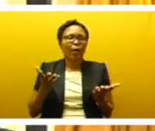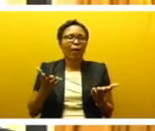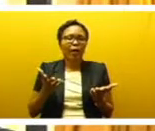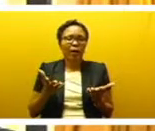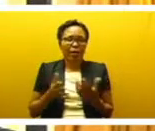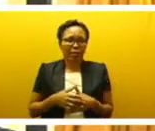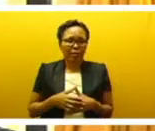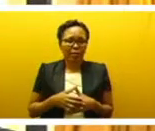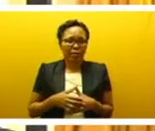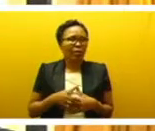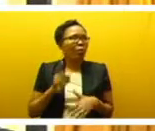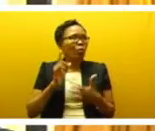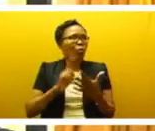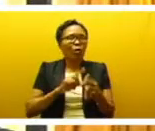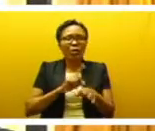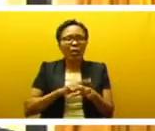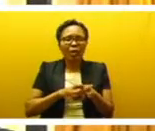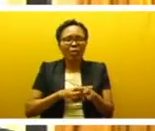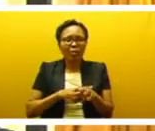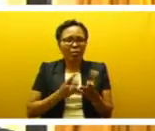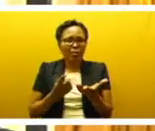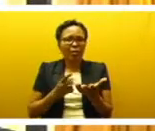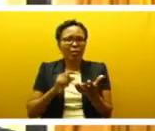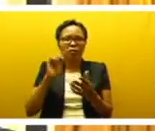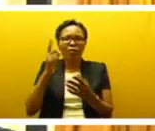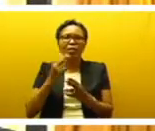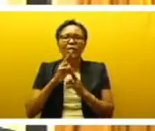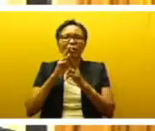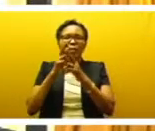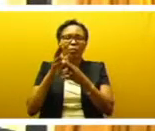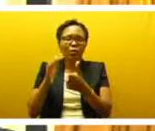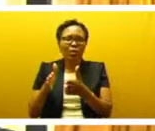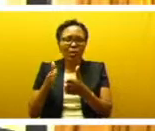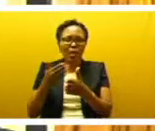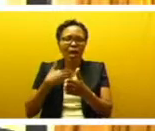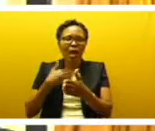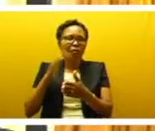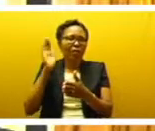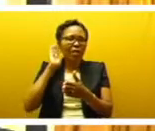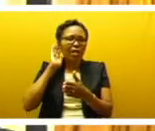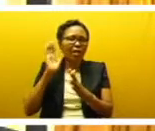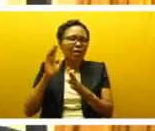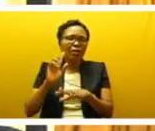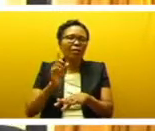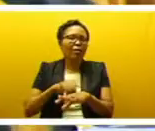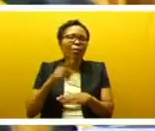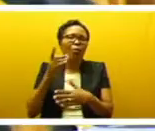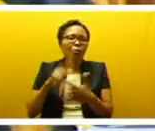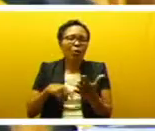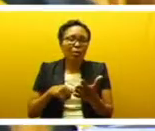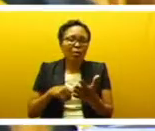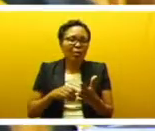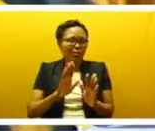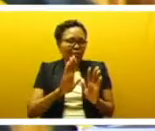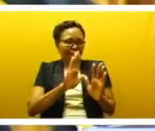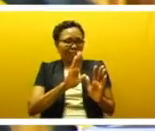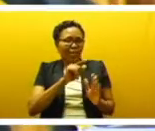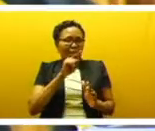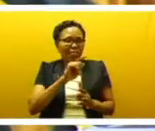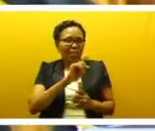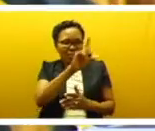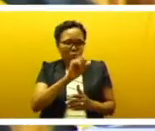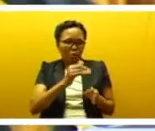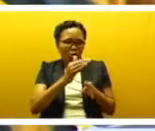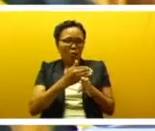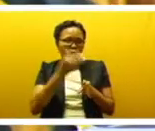At what point in time does the first respondent get a hearing? This was a question by the court to demonstrate.